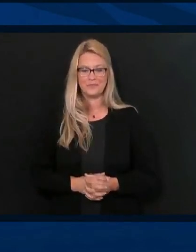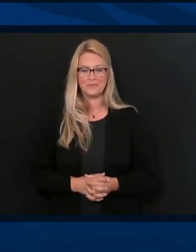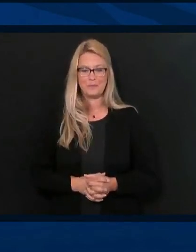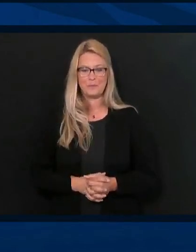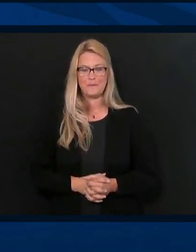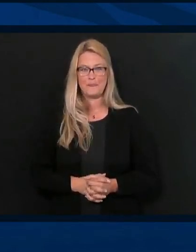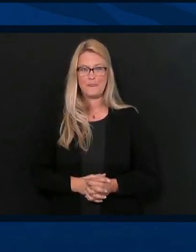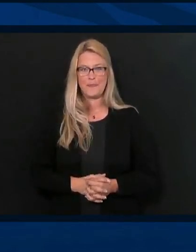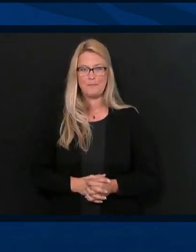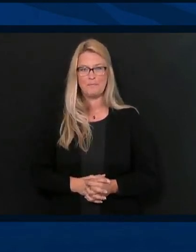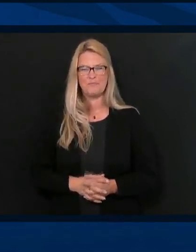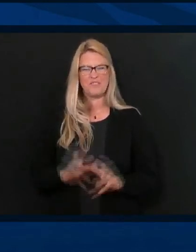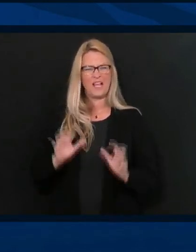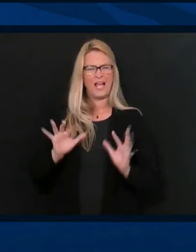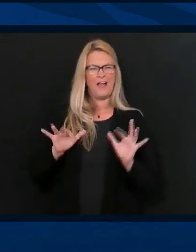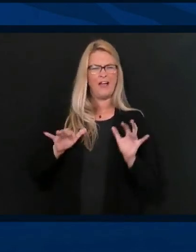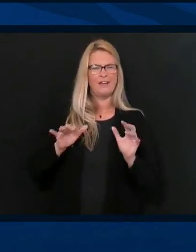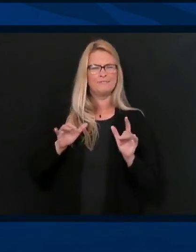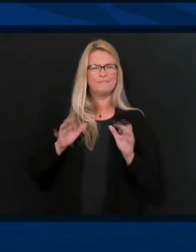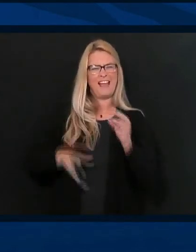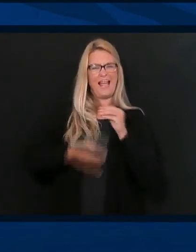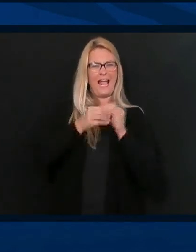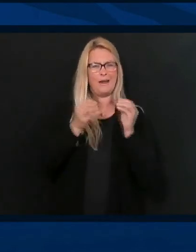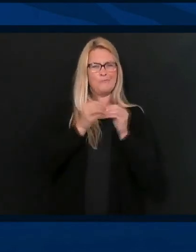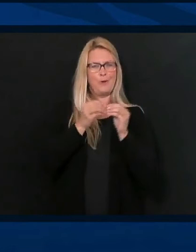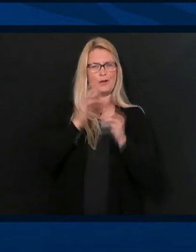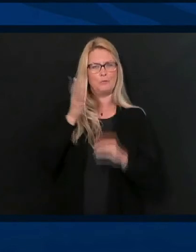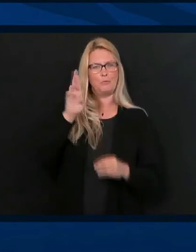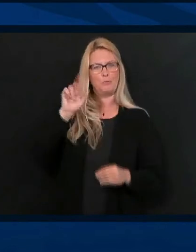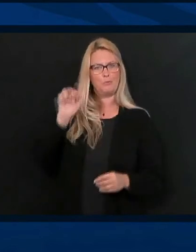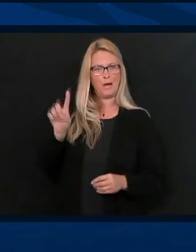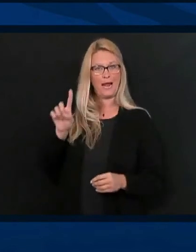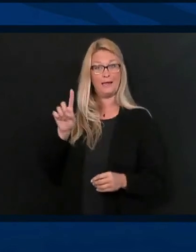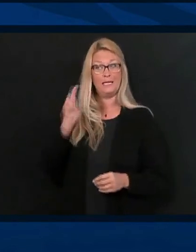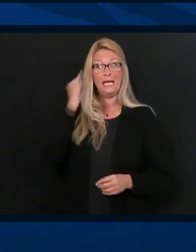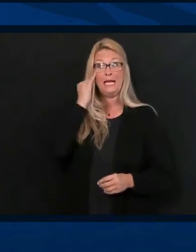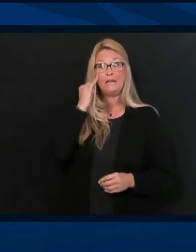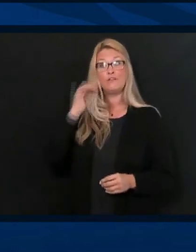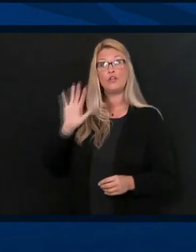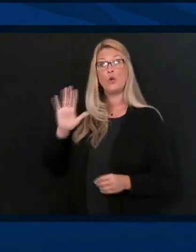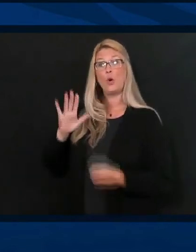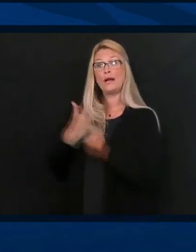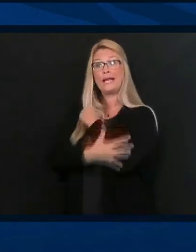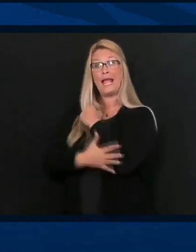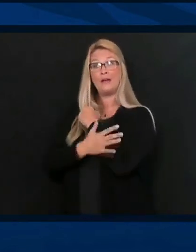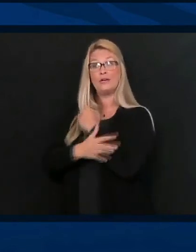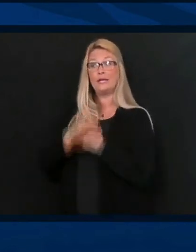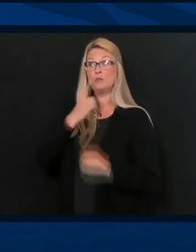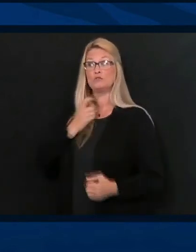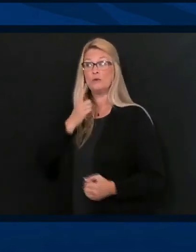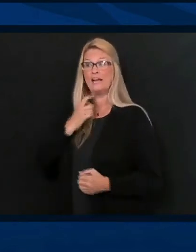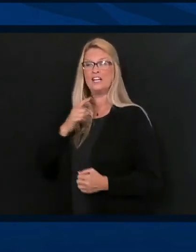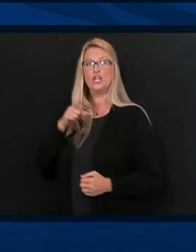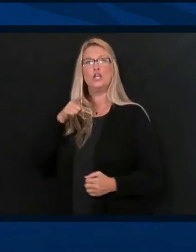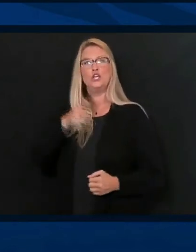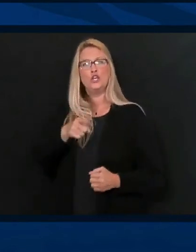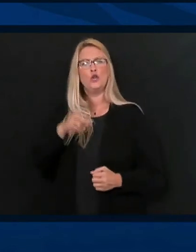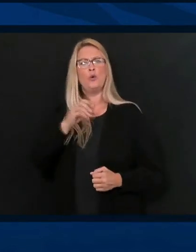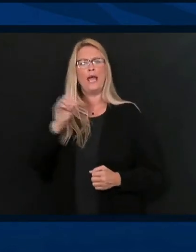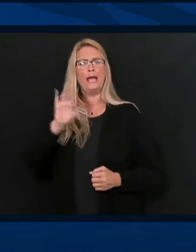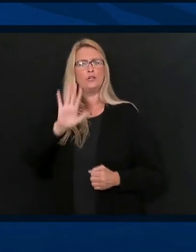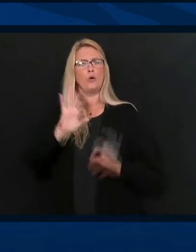bit off what Brad asked, and in response, you said that if your county were red, you and your entire family would be strongly